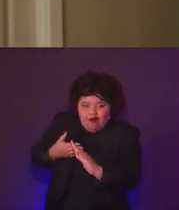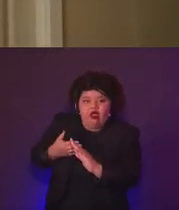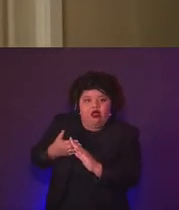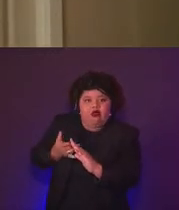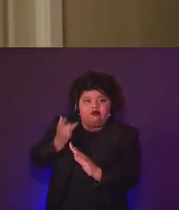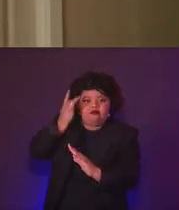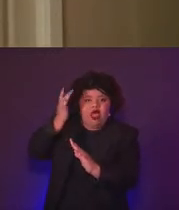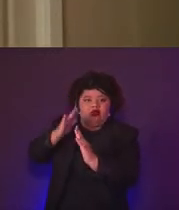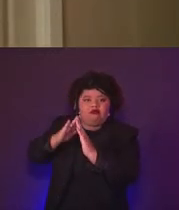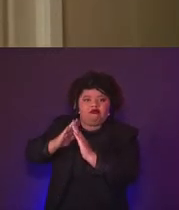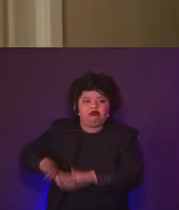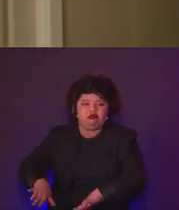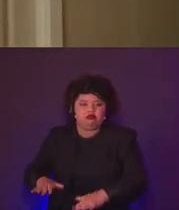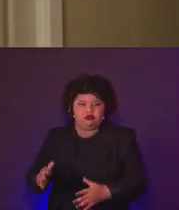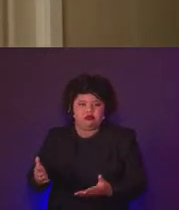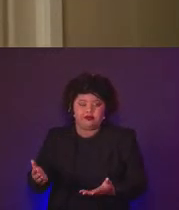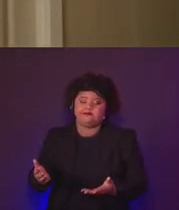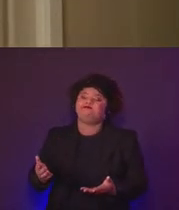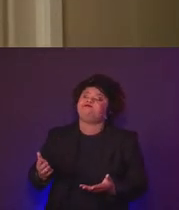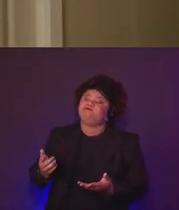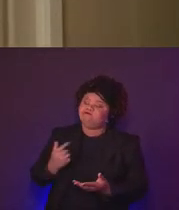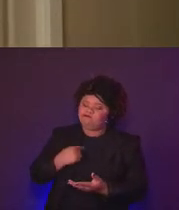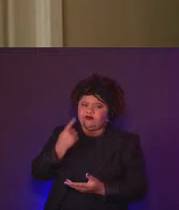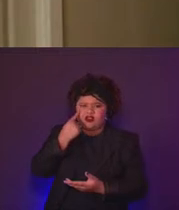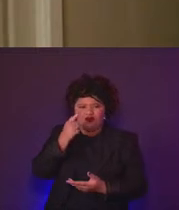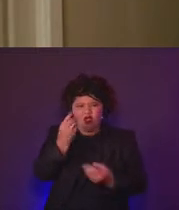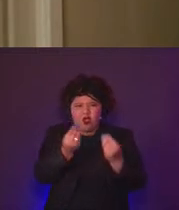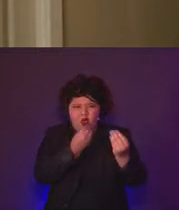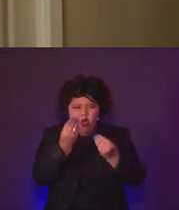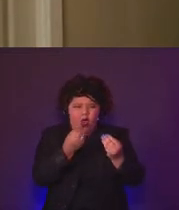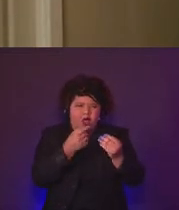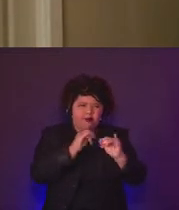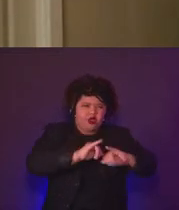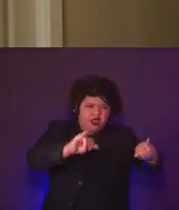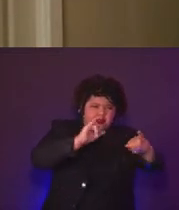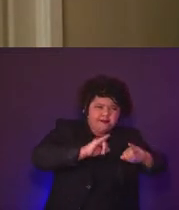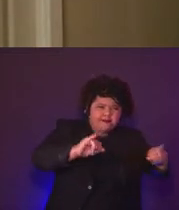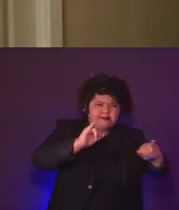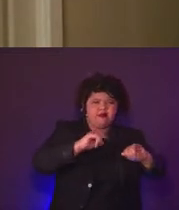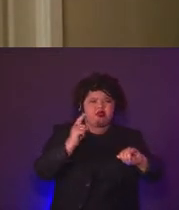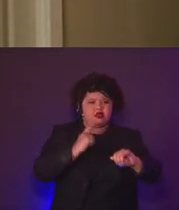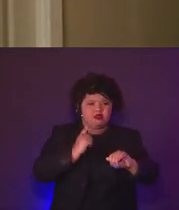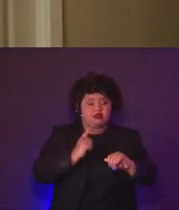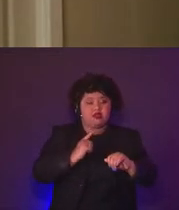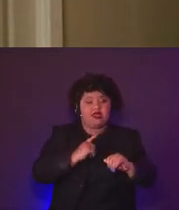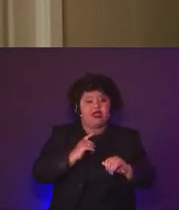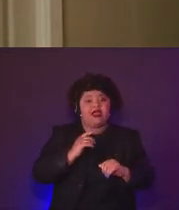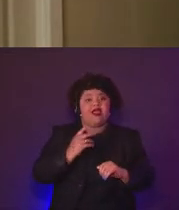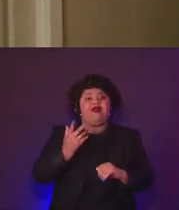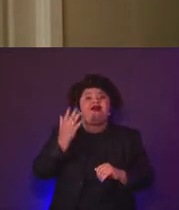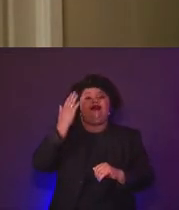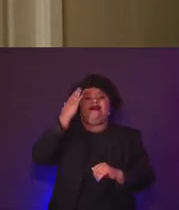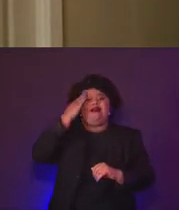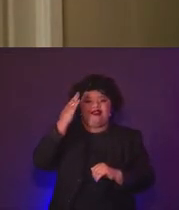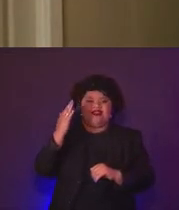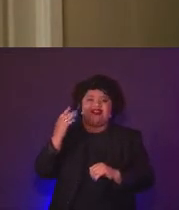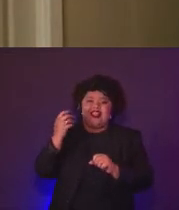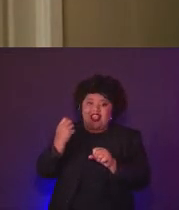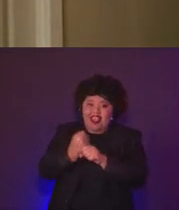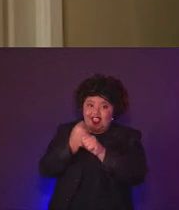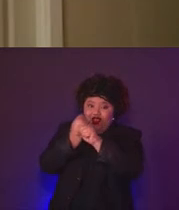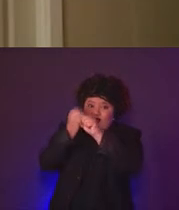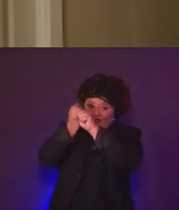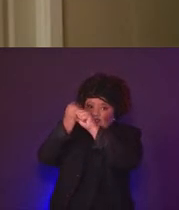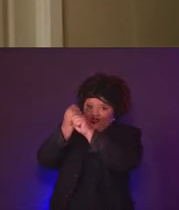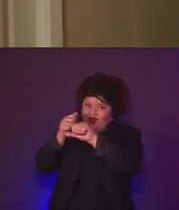contributions of county officials who had weakened the building code and the building department records that revealed a pattern of shoddy